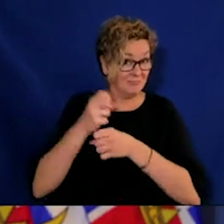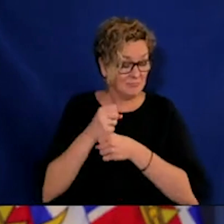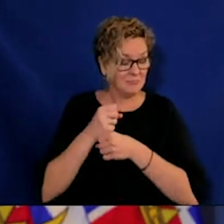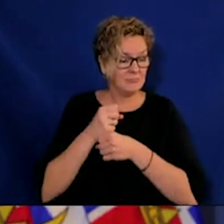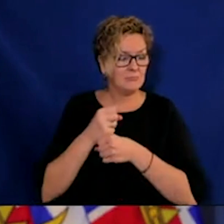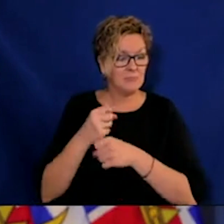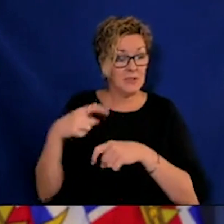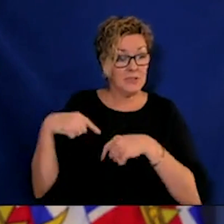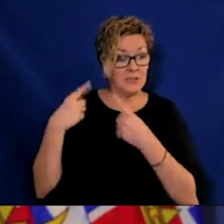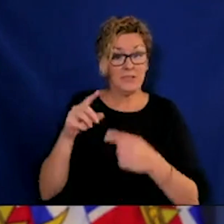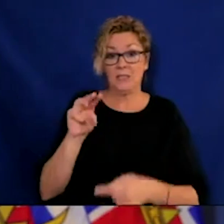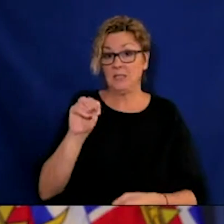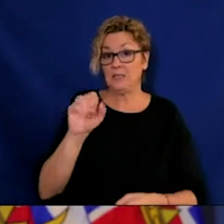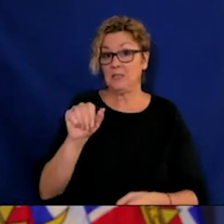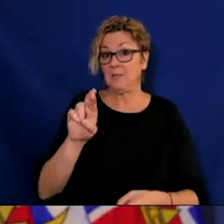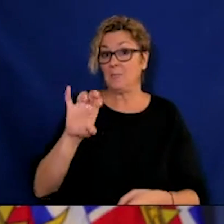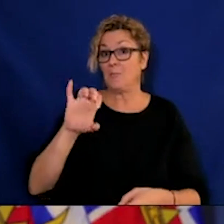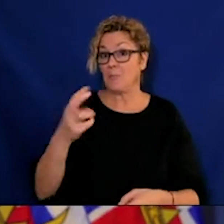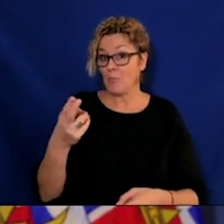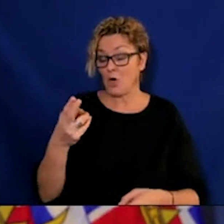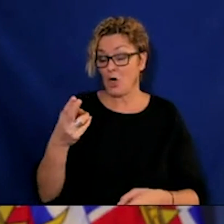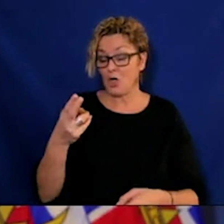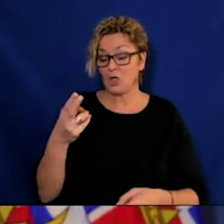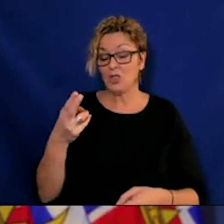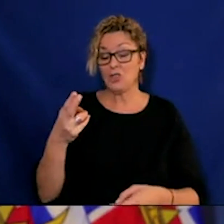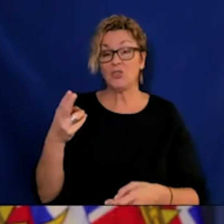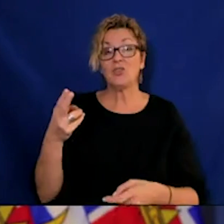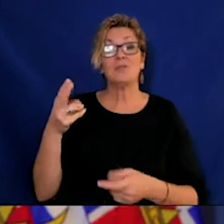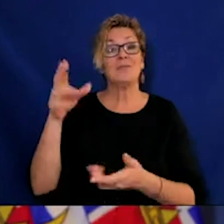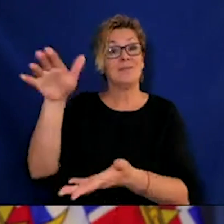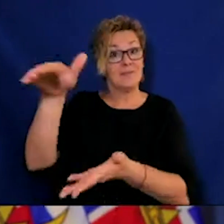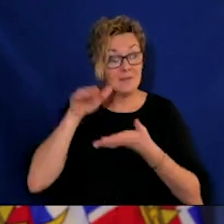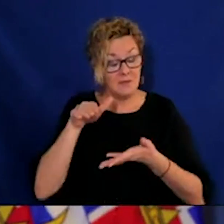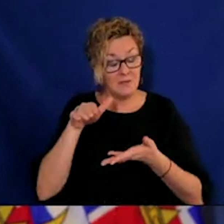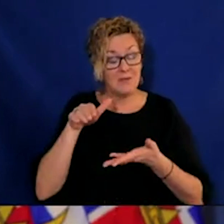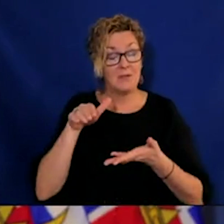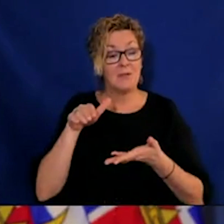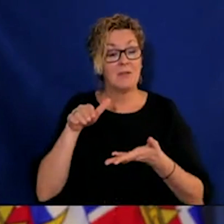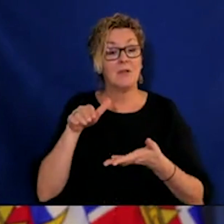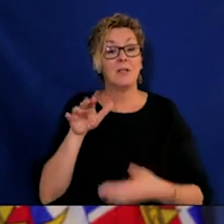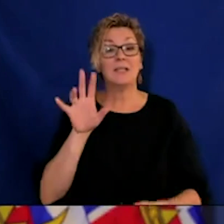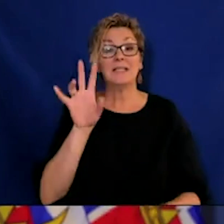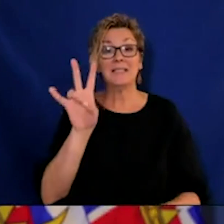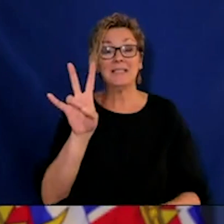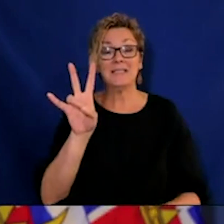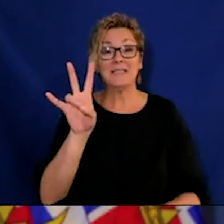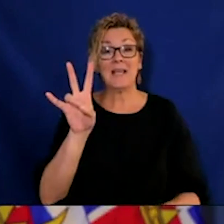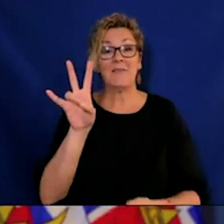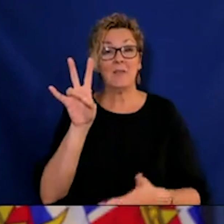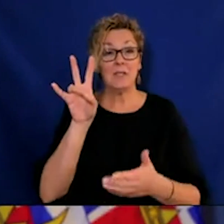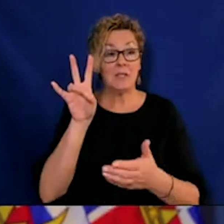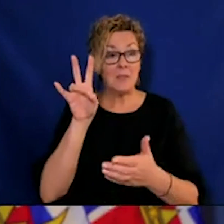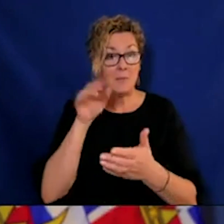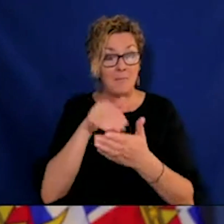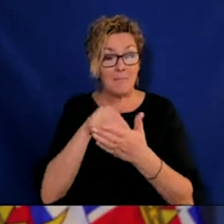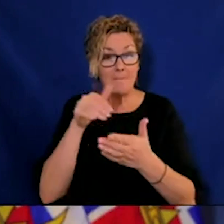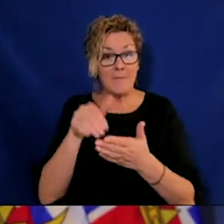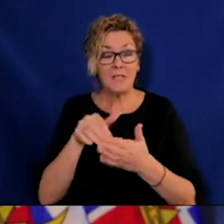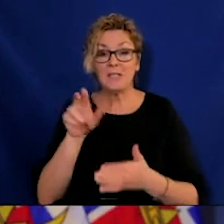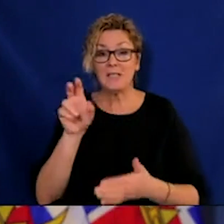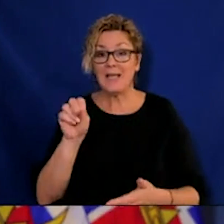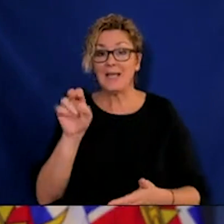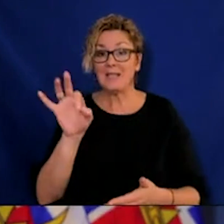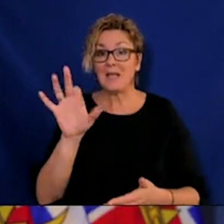since March, we've the following PPE has arrived in BC and been approved: 7.7 million N95 or